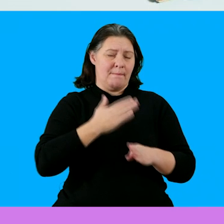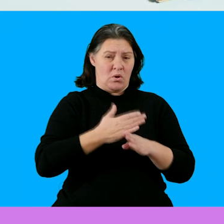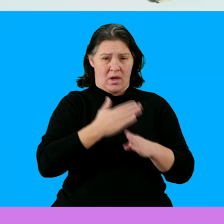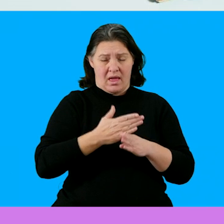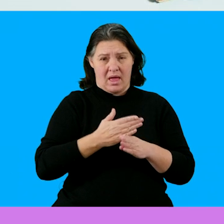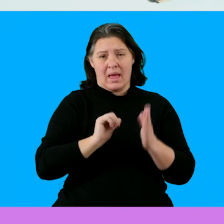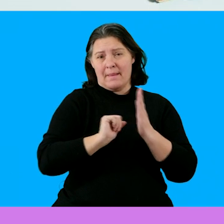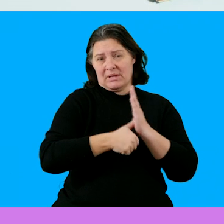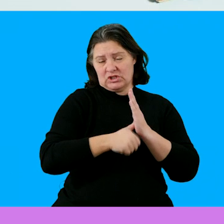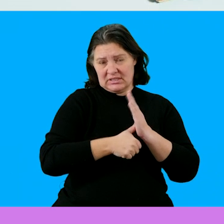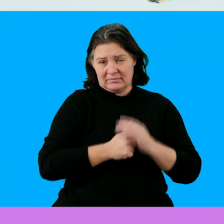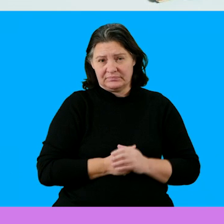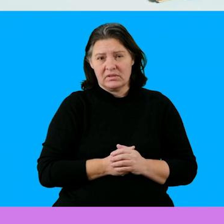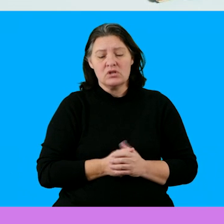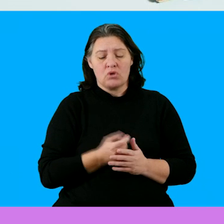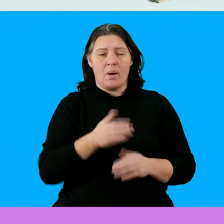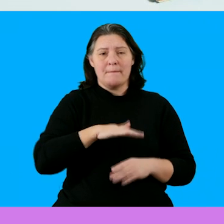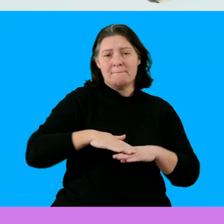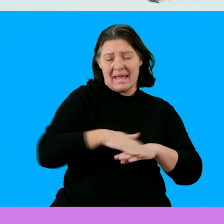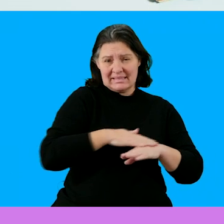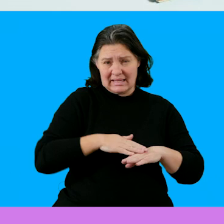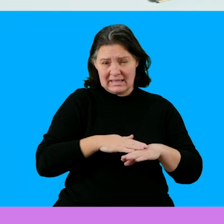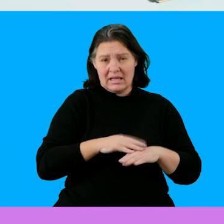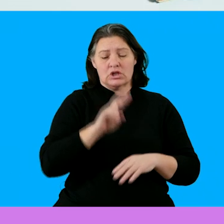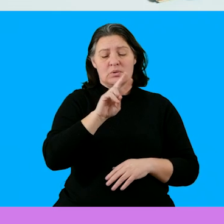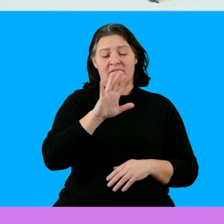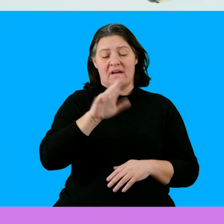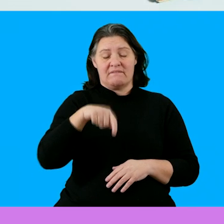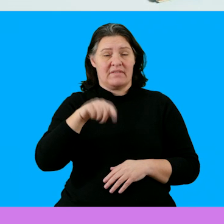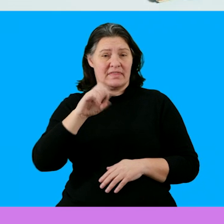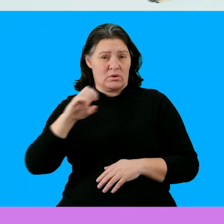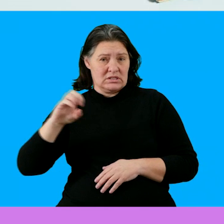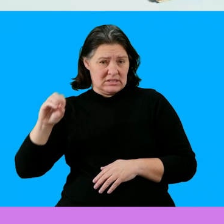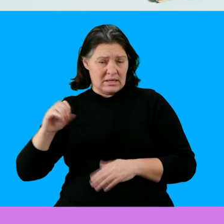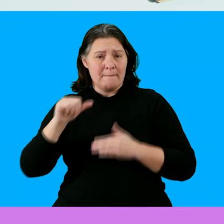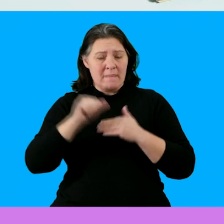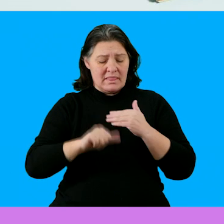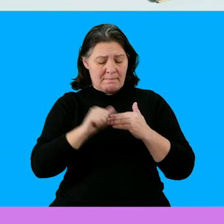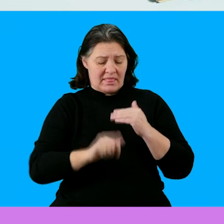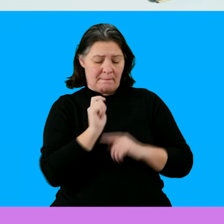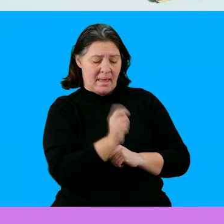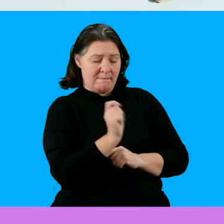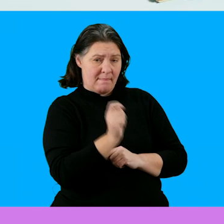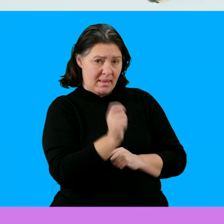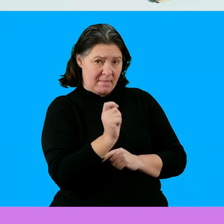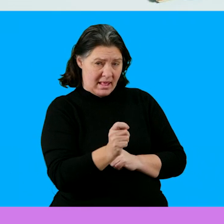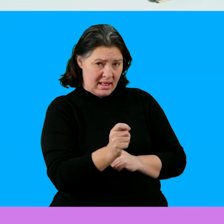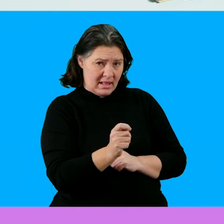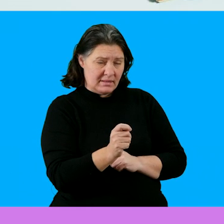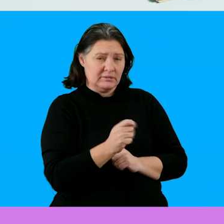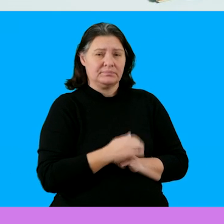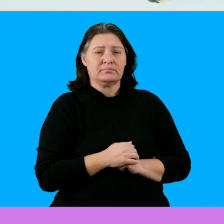so it's basic income, 25,000 Rand. All right, remember now, this is a monthly contribution,